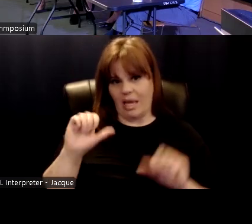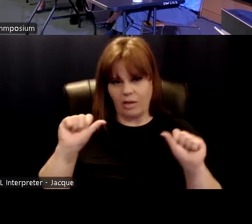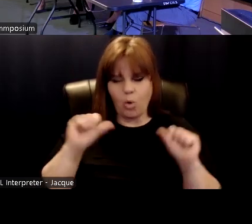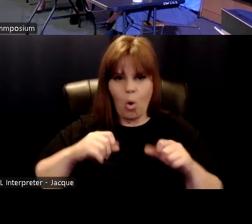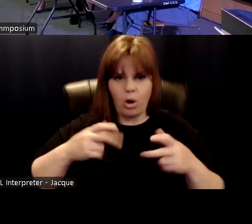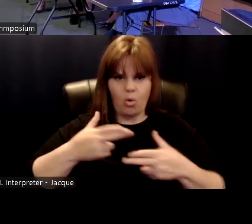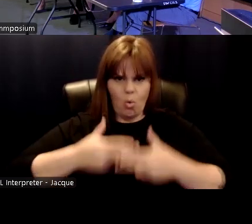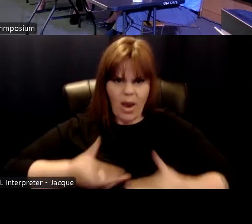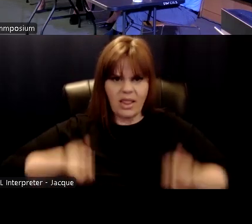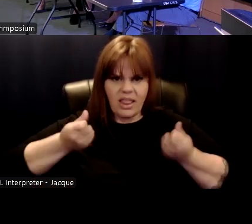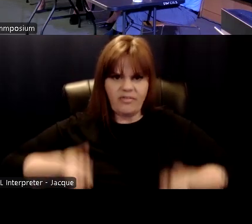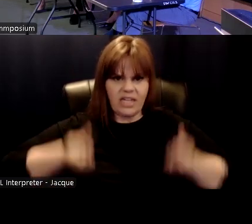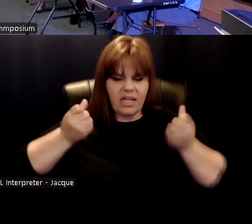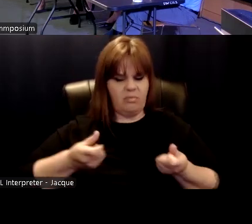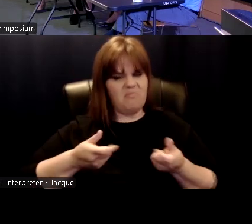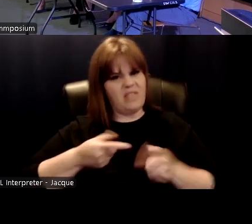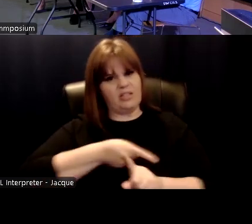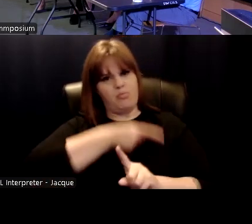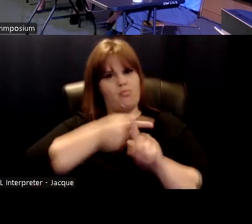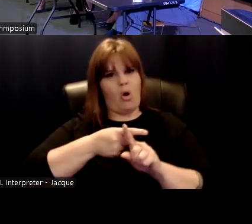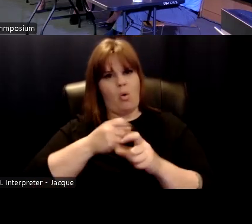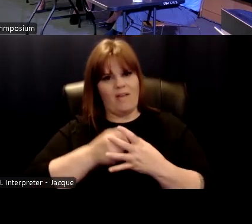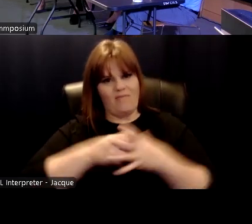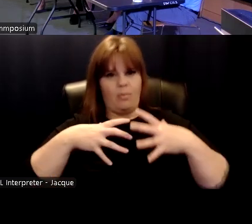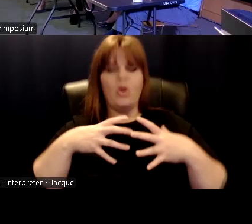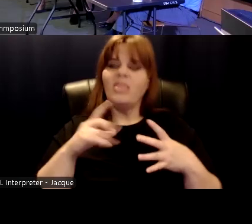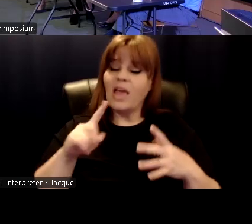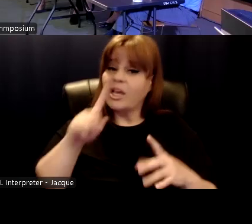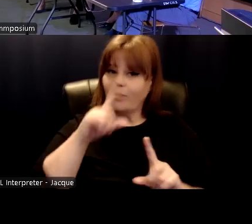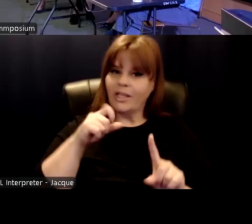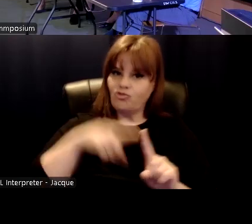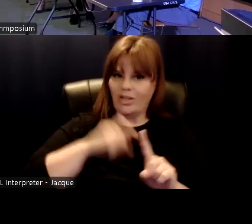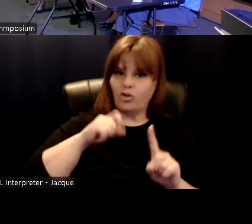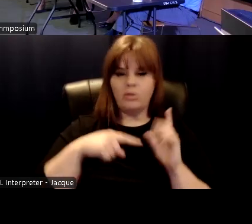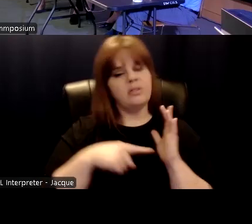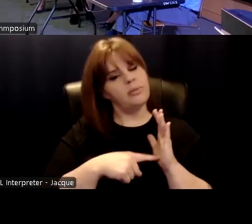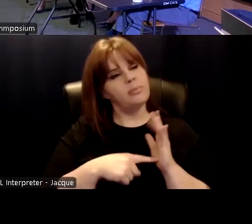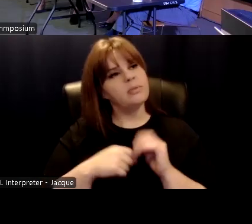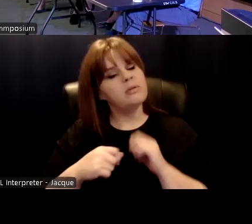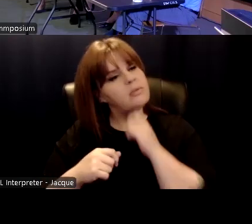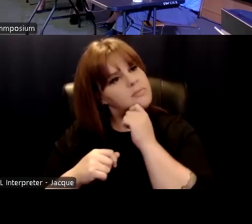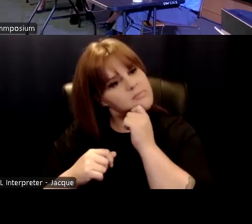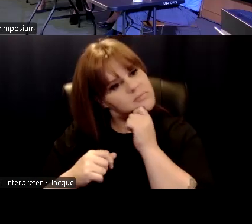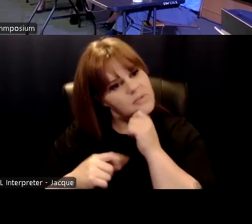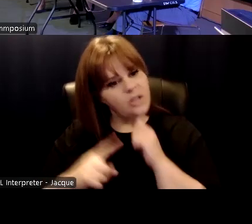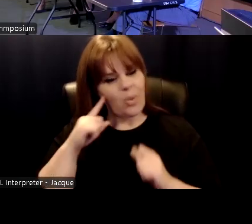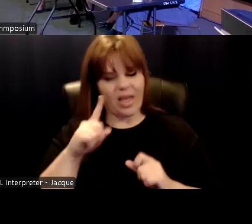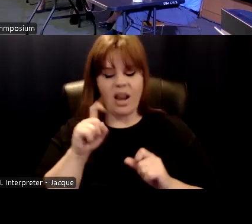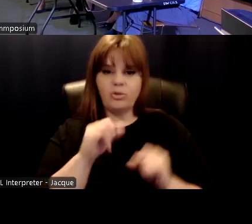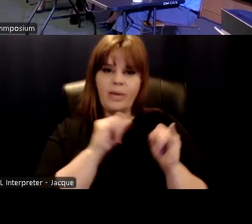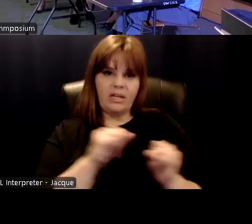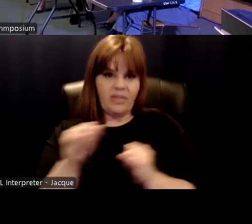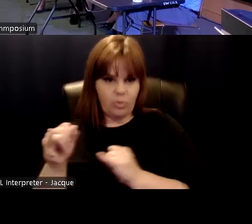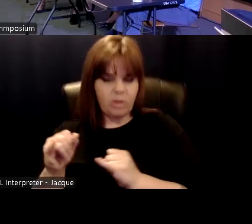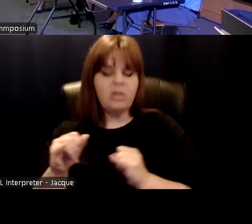that is pro-inflammatory. And that can be really triggering of their symptoms. So I think it really has to be individualized. You have to